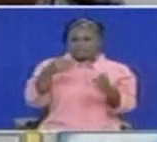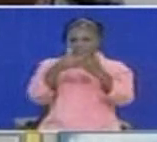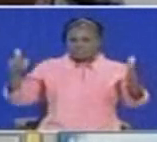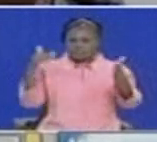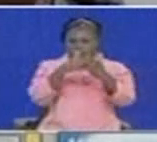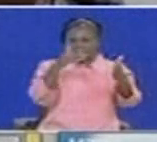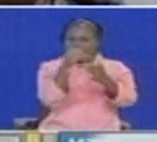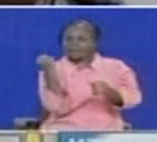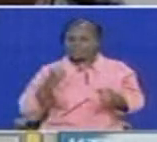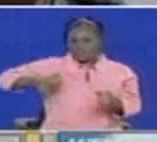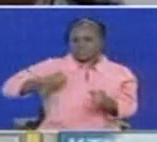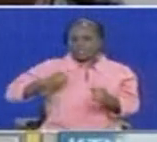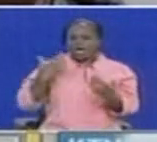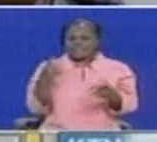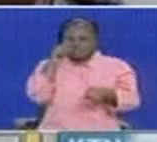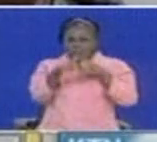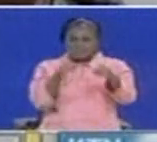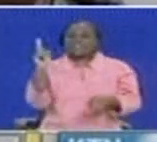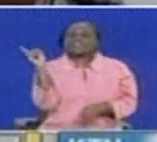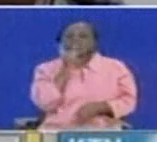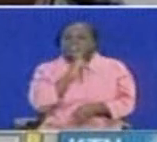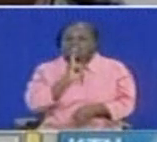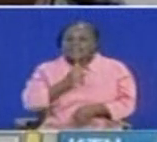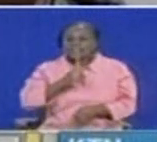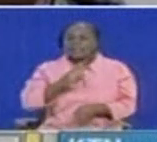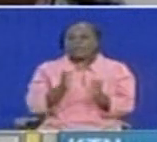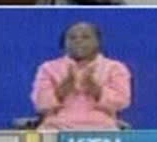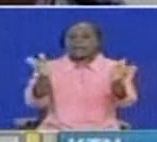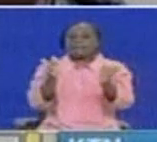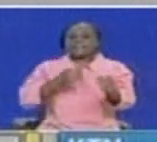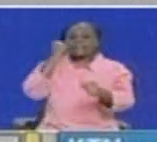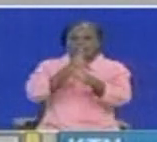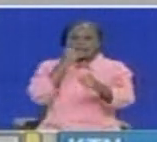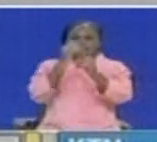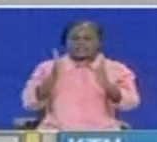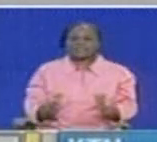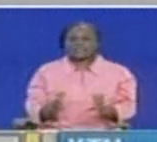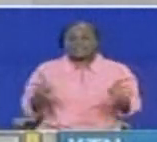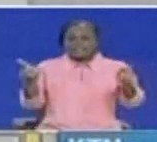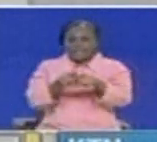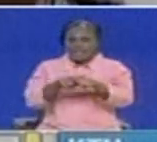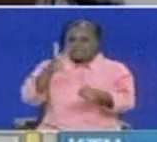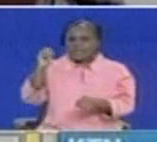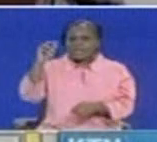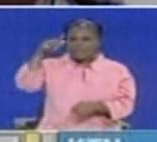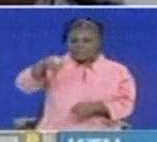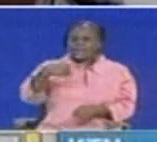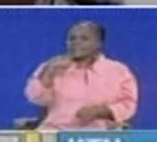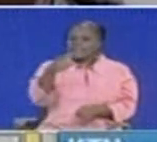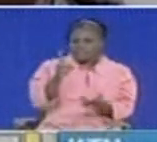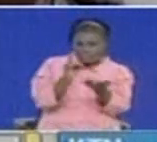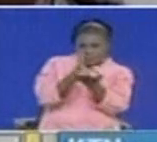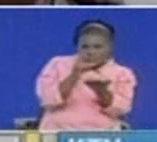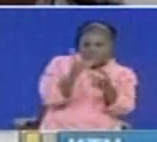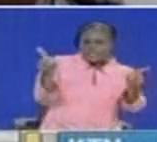by abusing, intimidating and threatening public servants under her jurisdiction. The MPs have singled out Rugut's sacking as